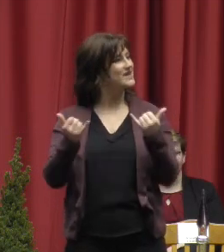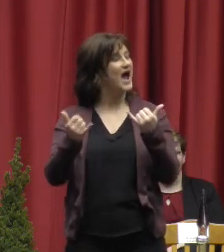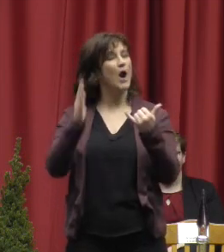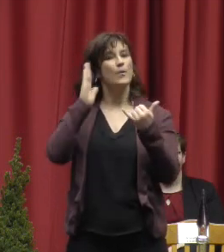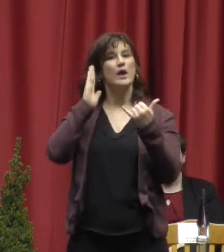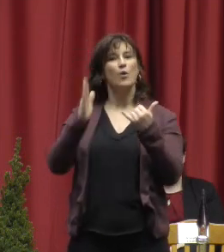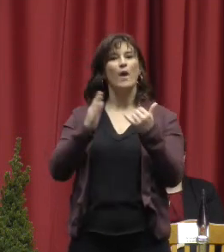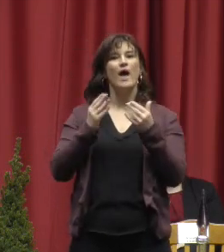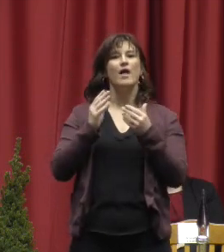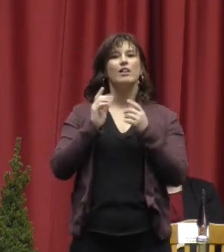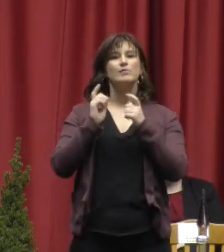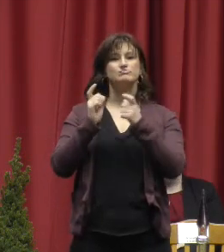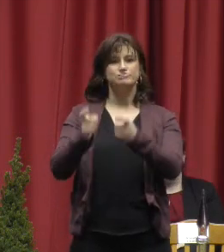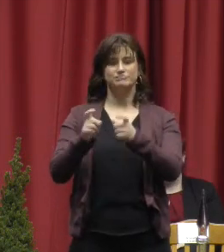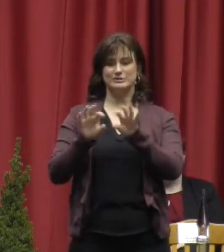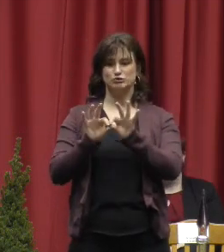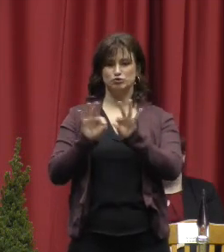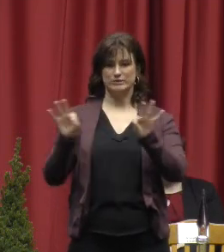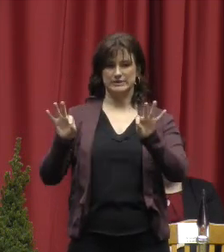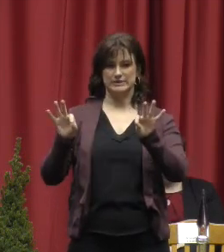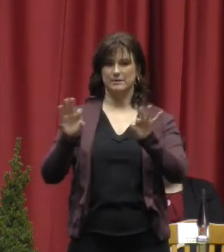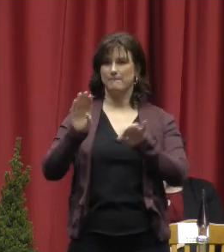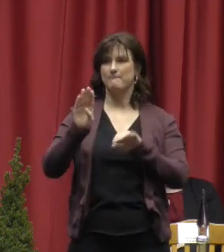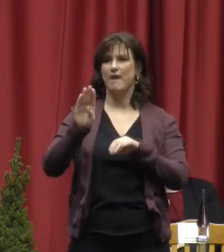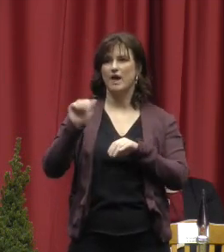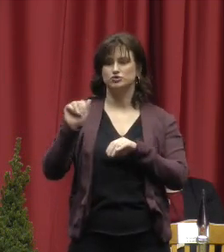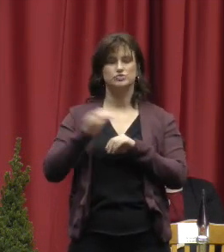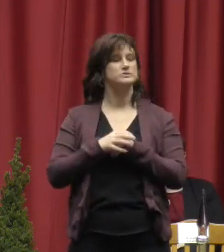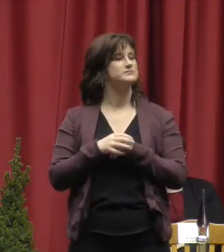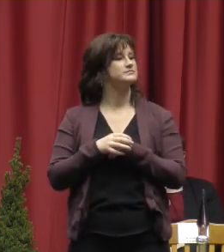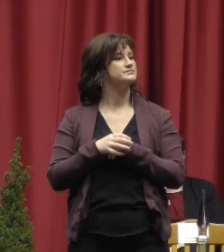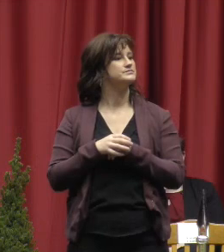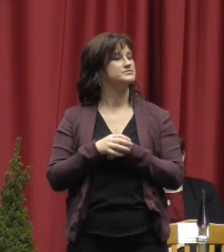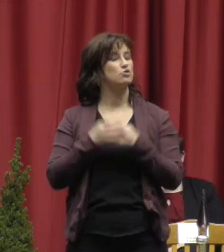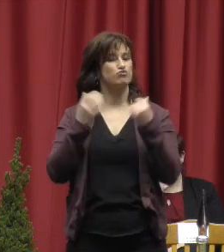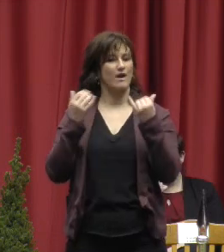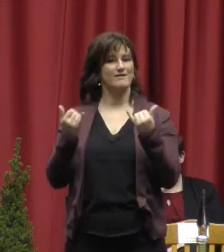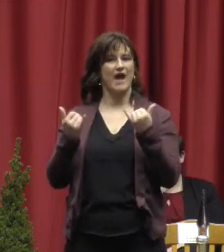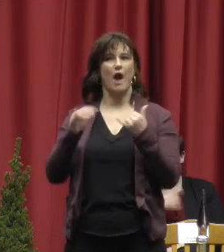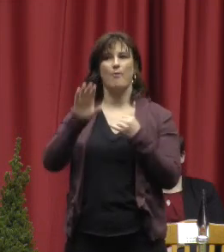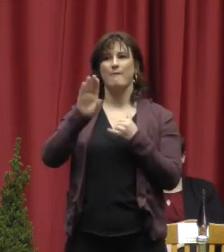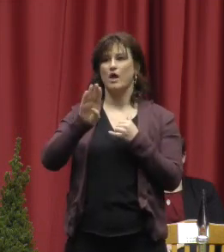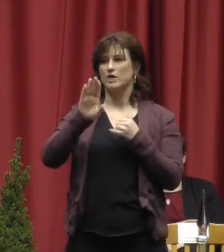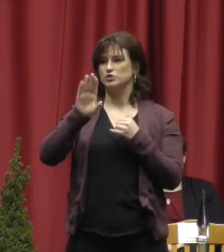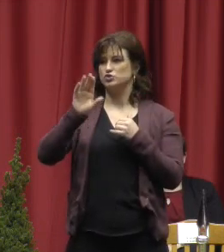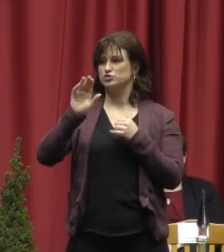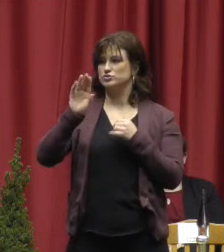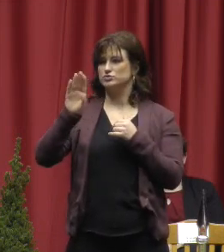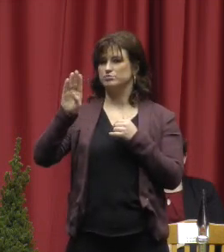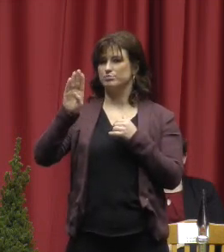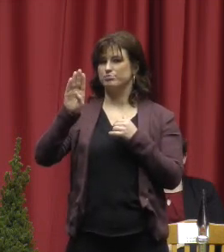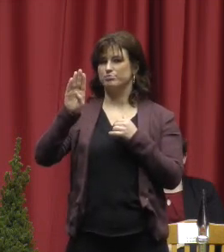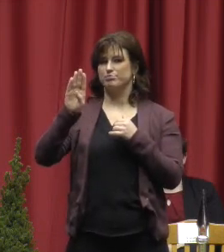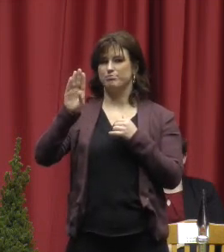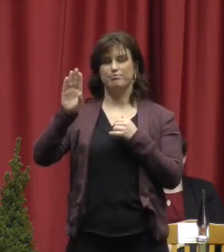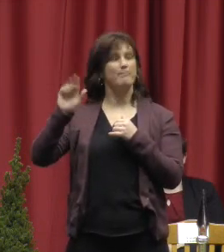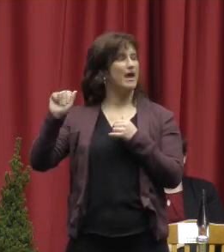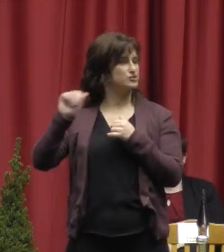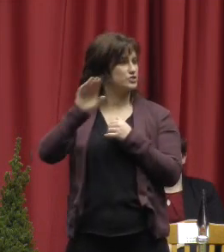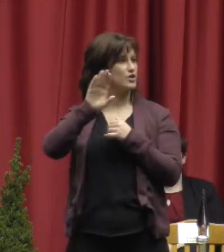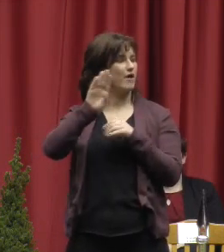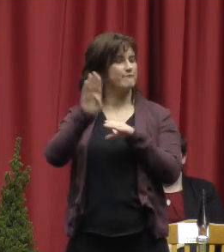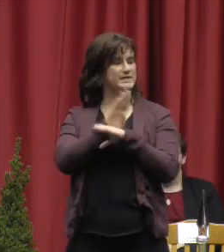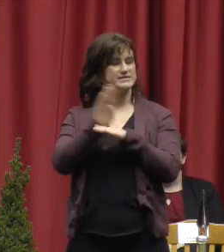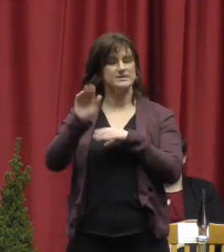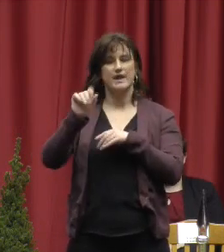the bachelor degree. Would the Bachelor of Business Administration degree candidates